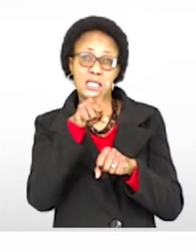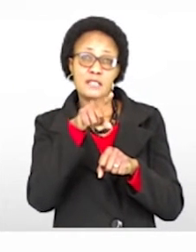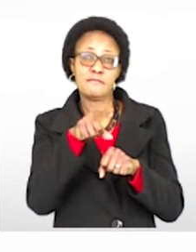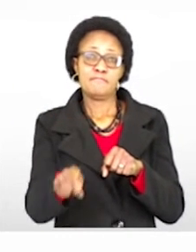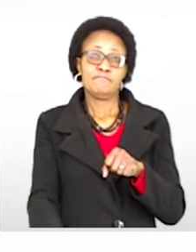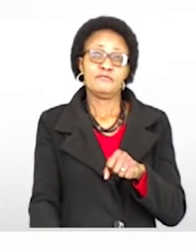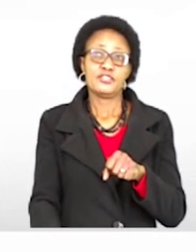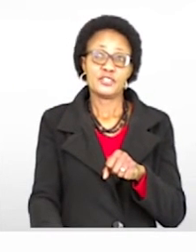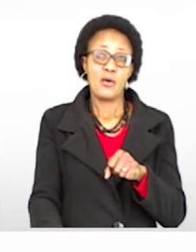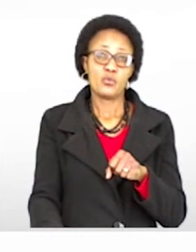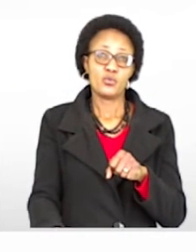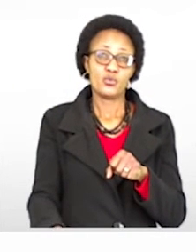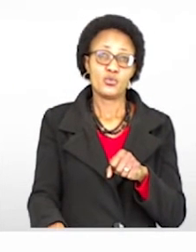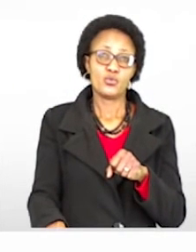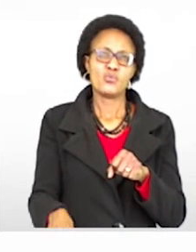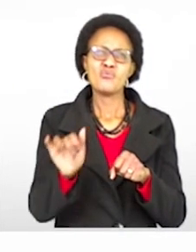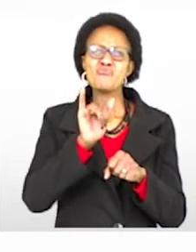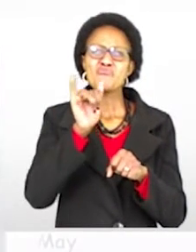Which man has a low flag?